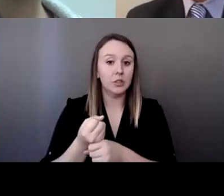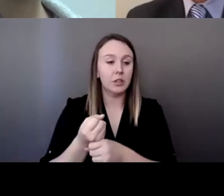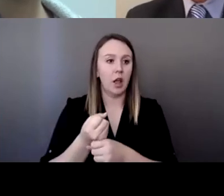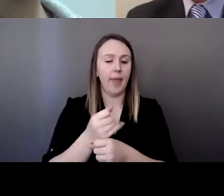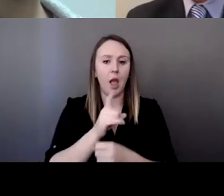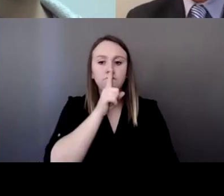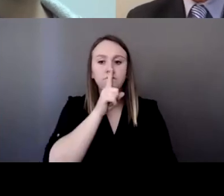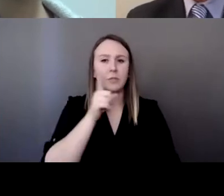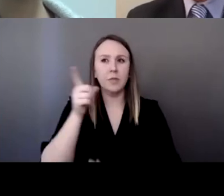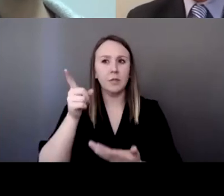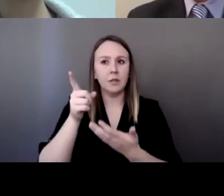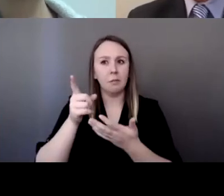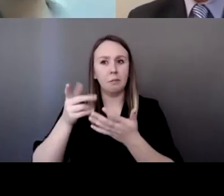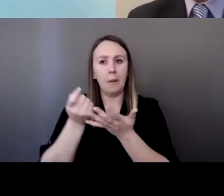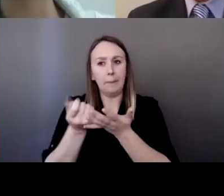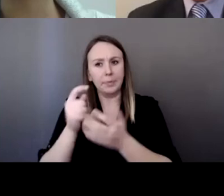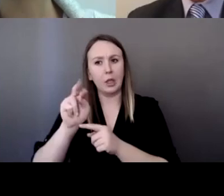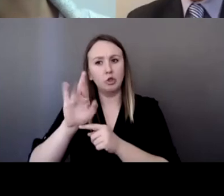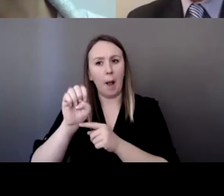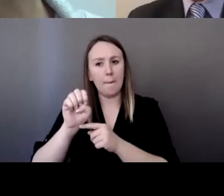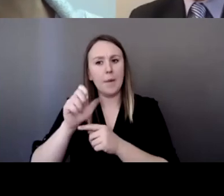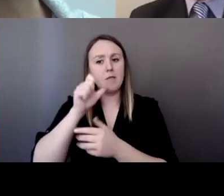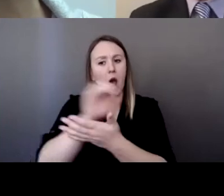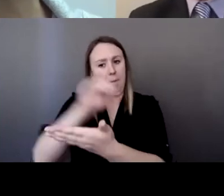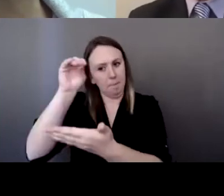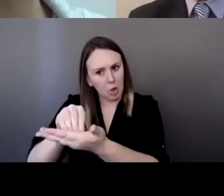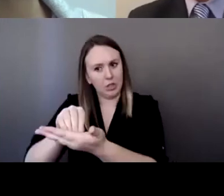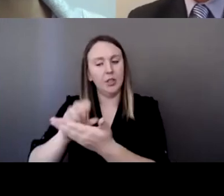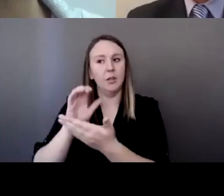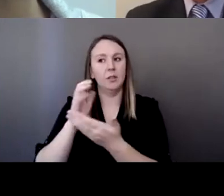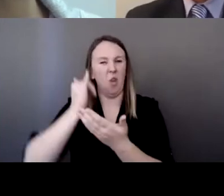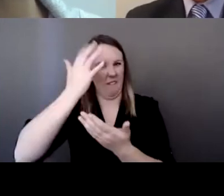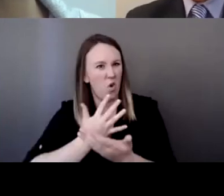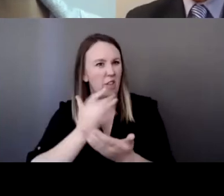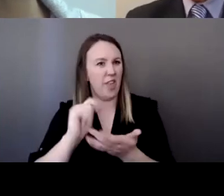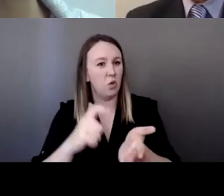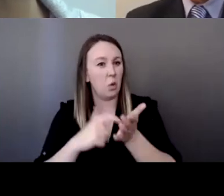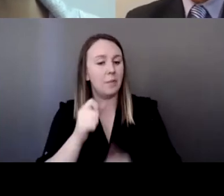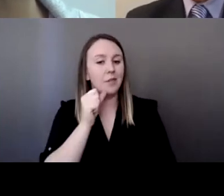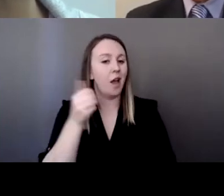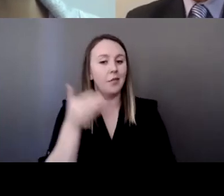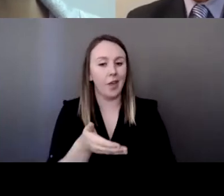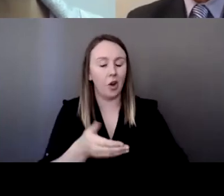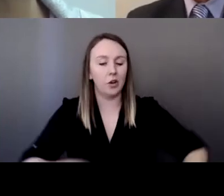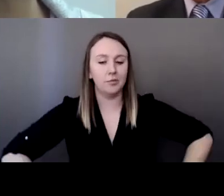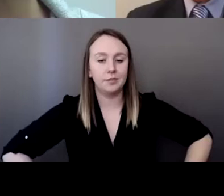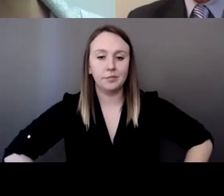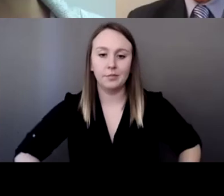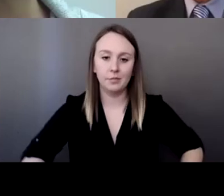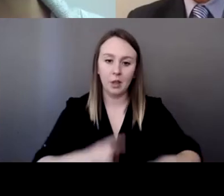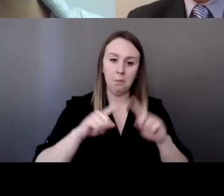and ultimately there's not a requirement there. But they are emphasizing